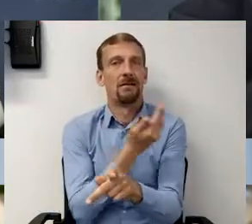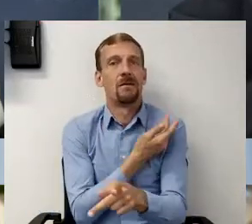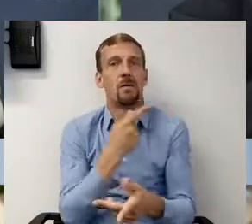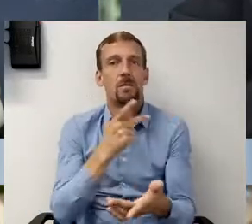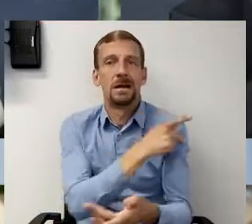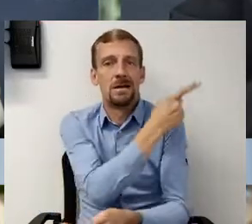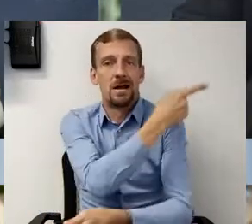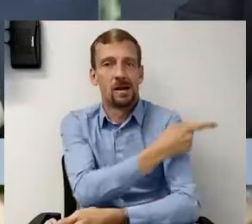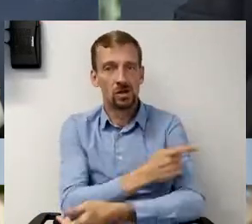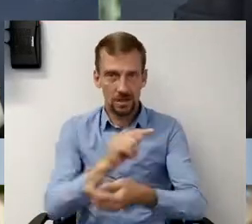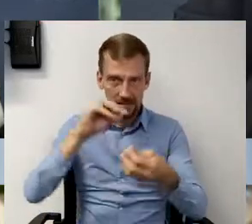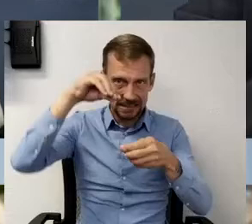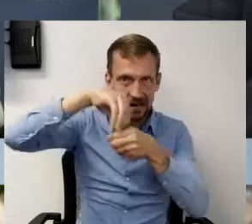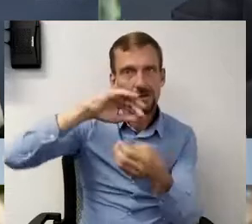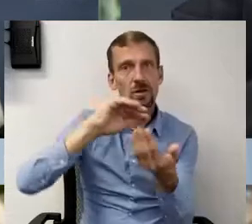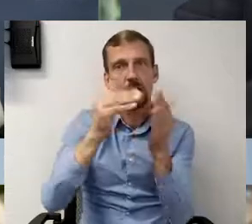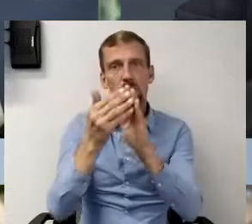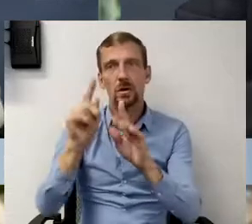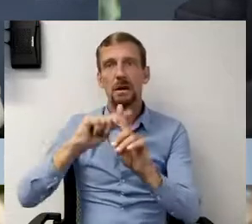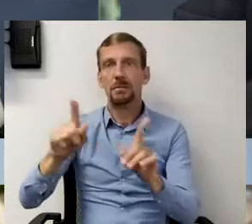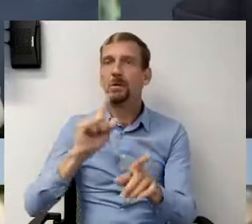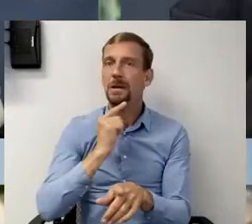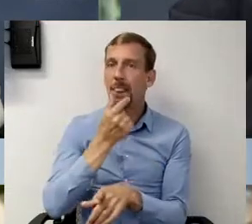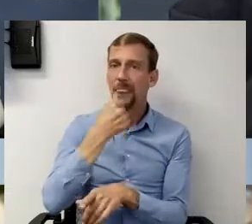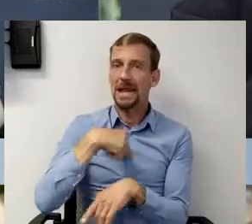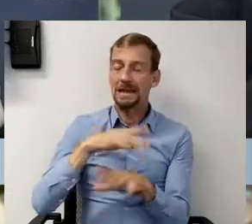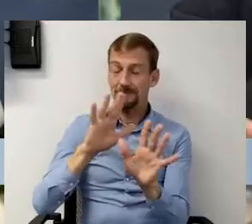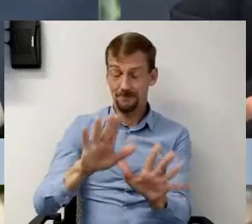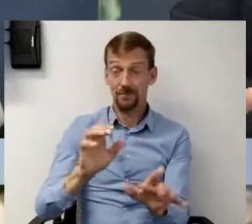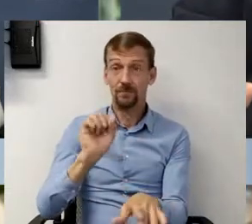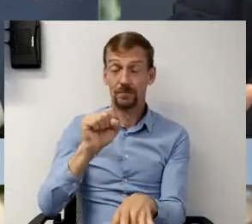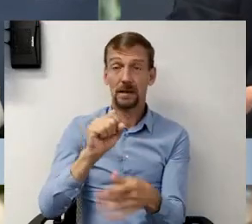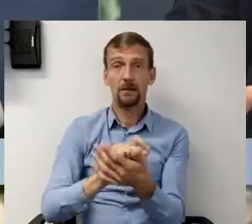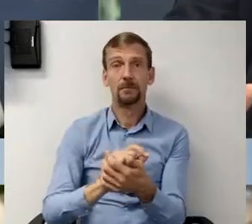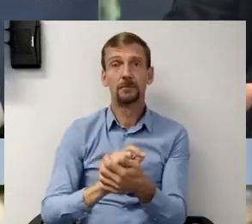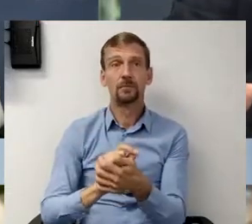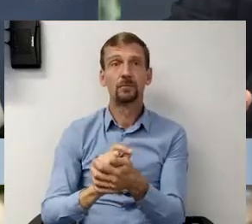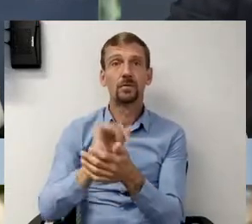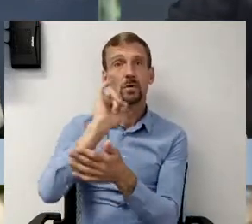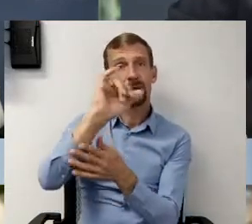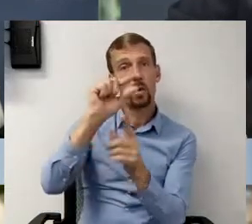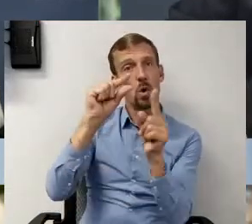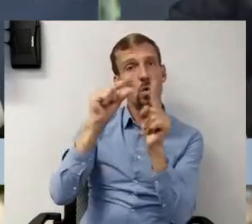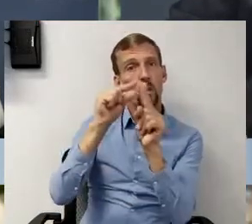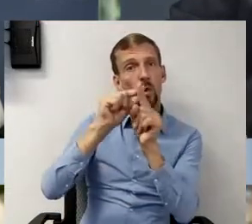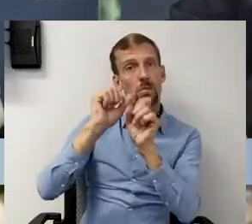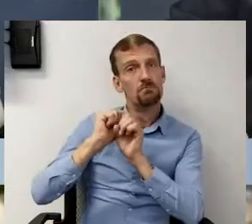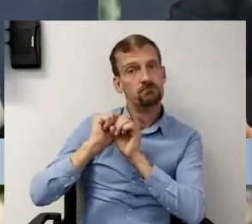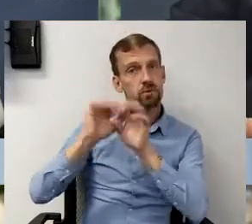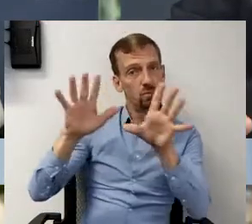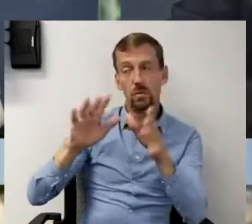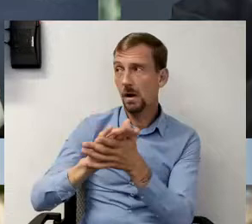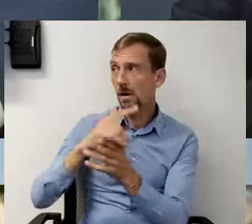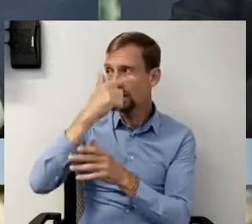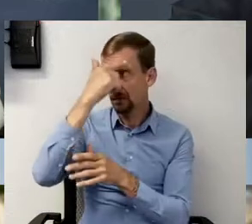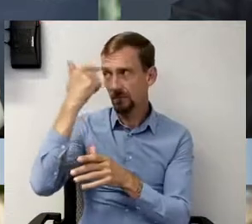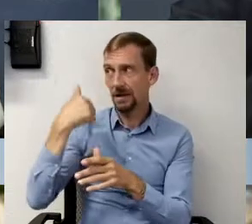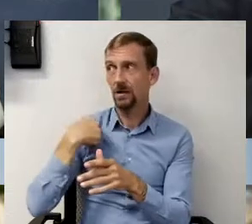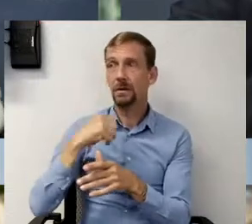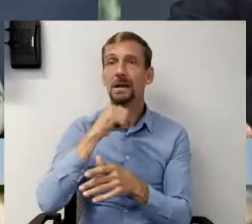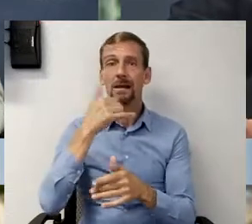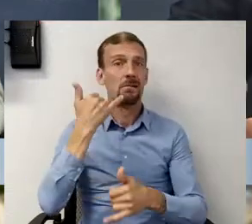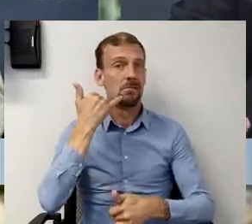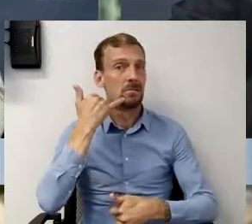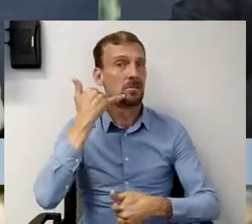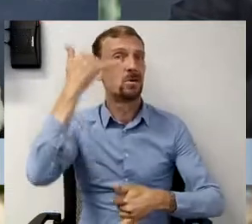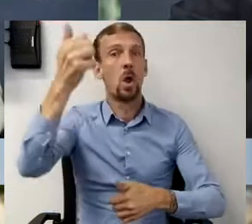community. But it is very thin. So perhaps that word got out because we didn't call the